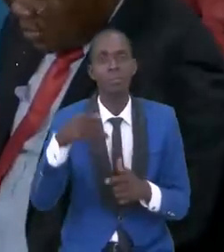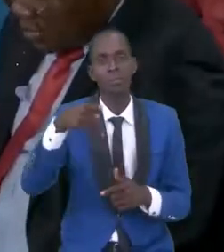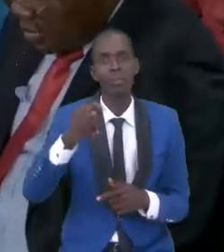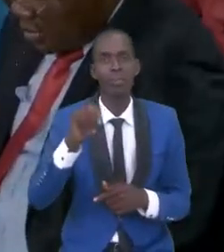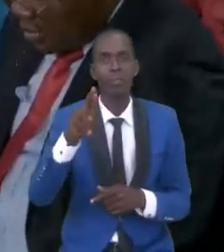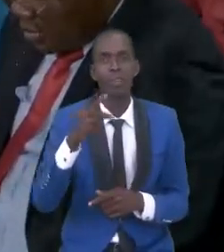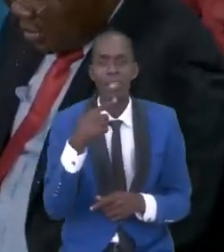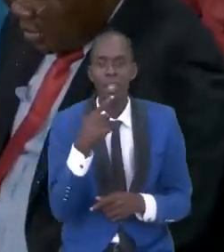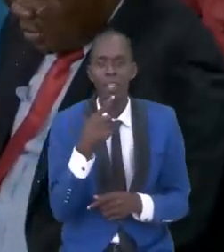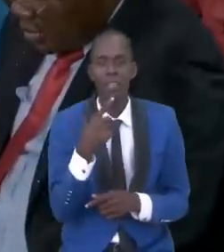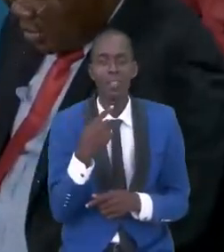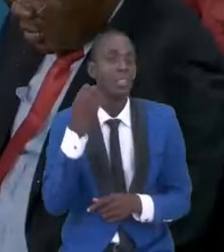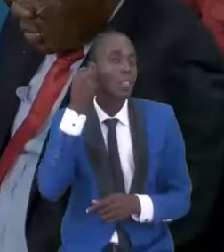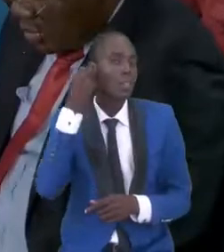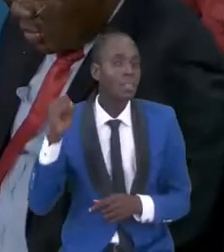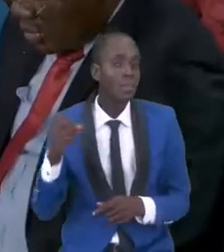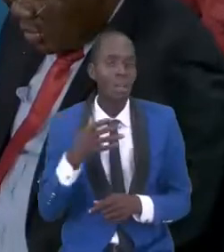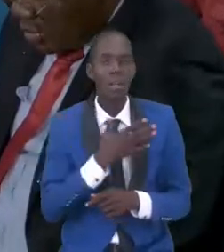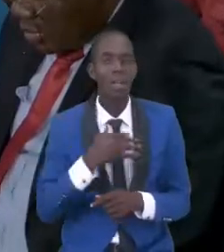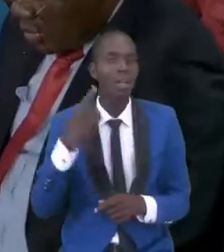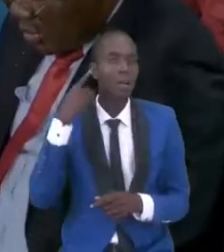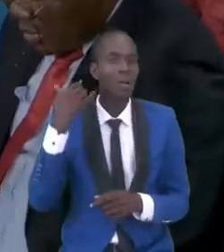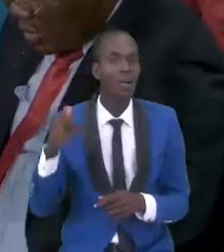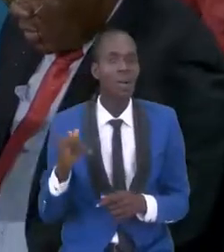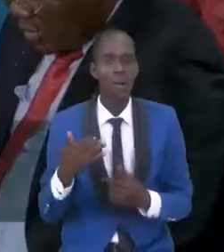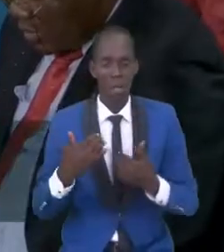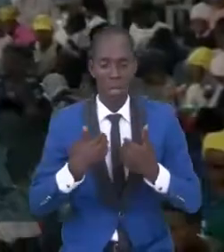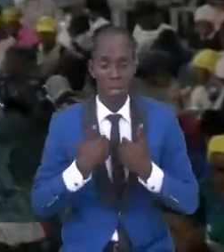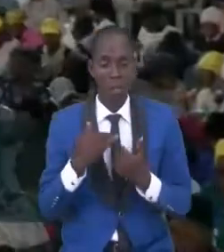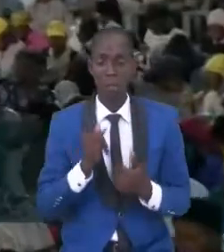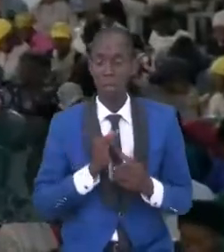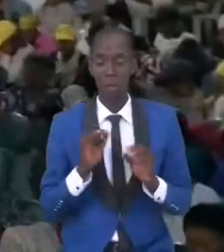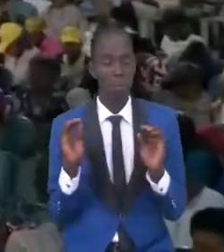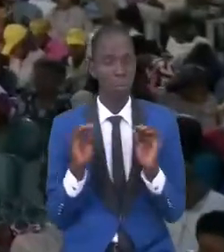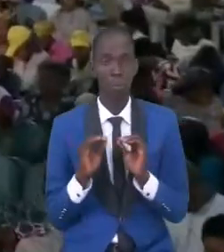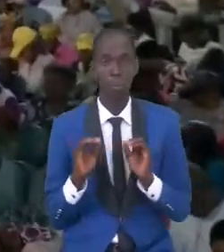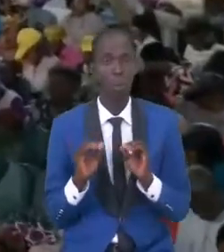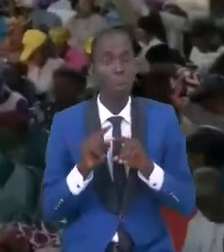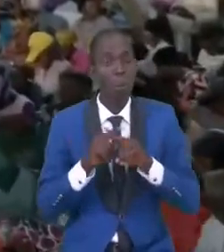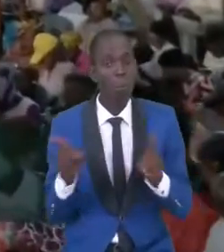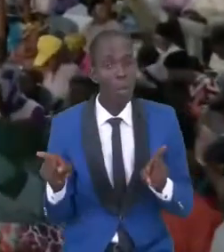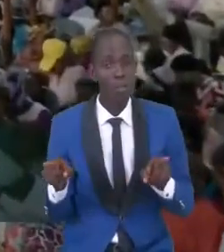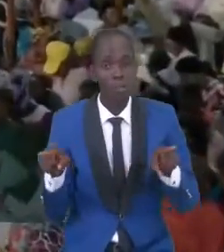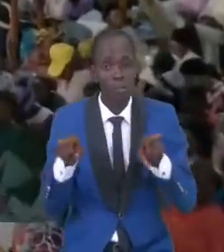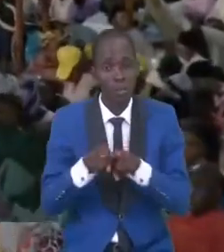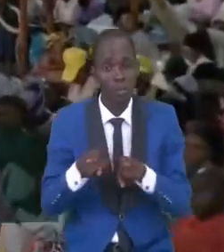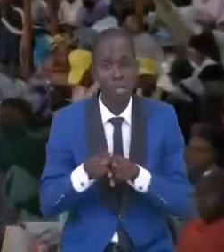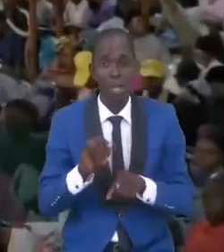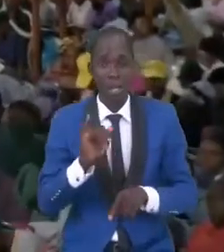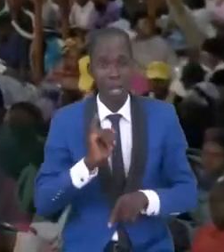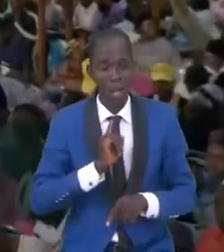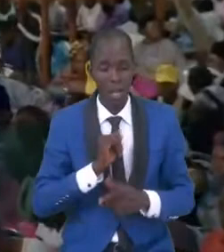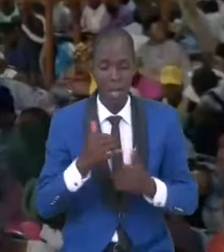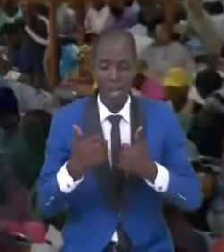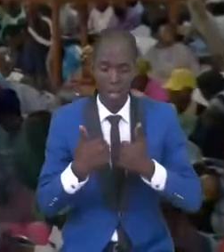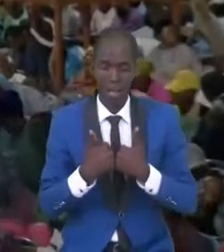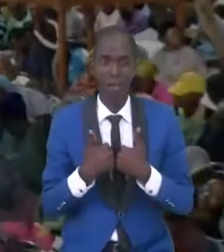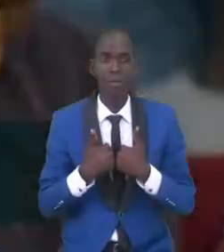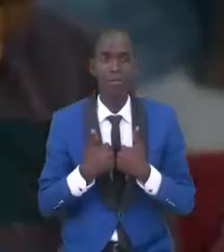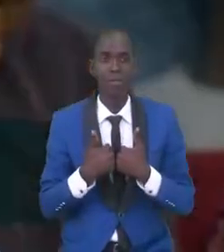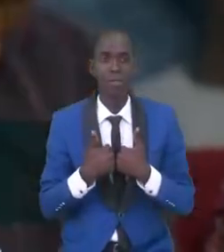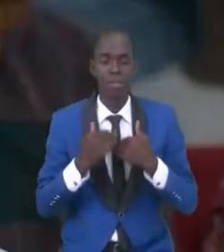said, silver and gold have I none, but such as I